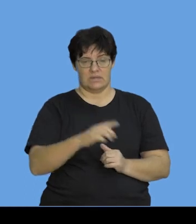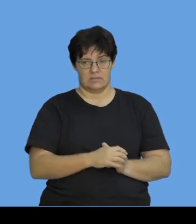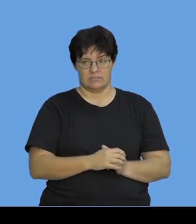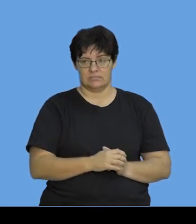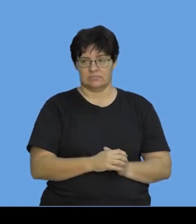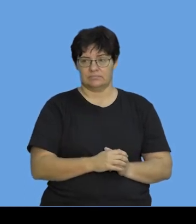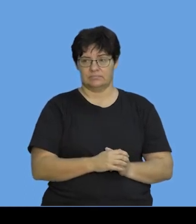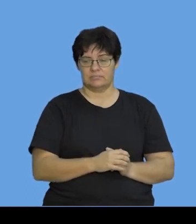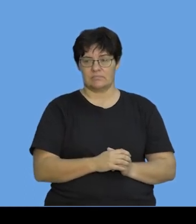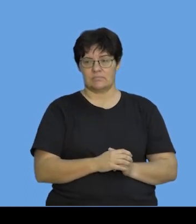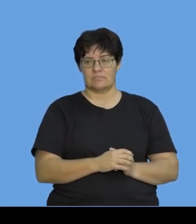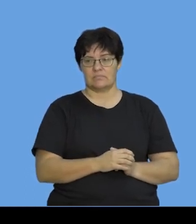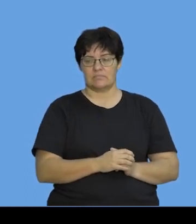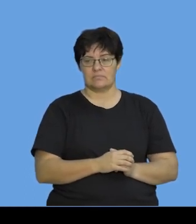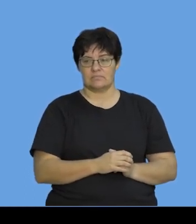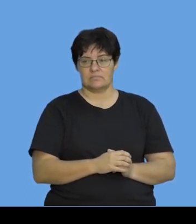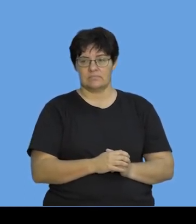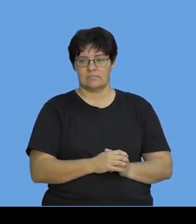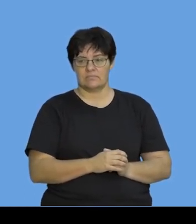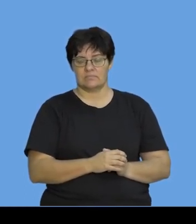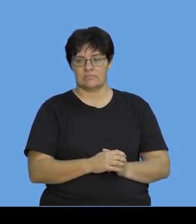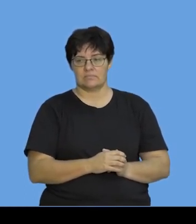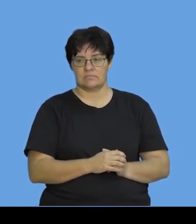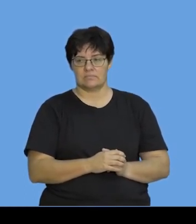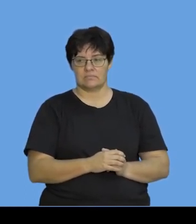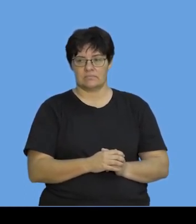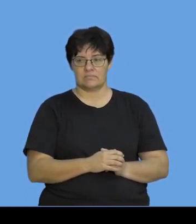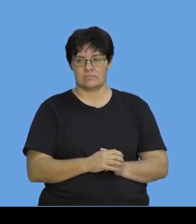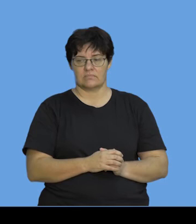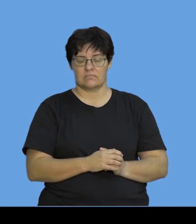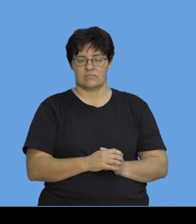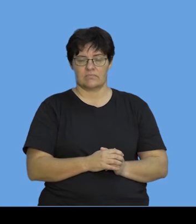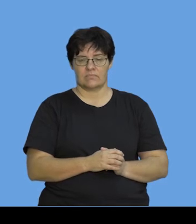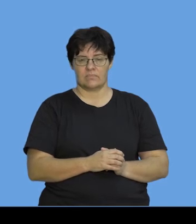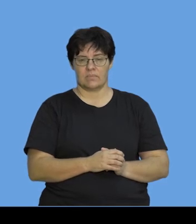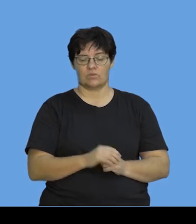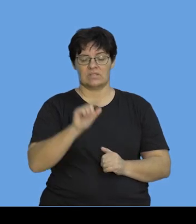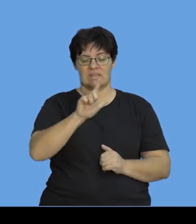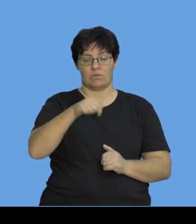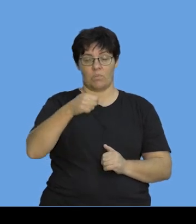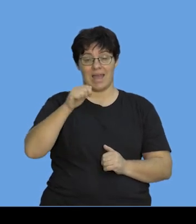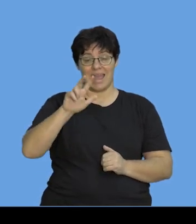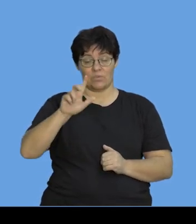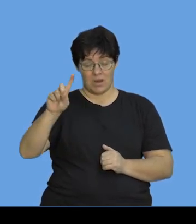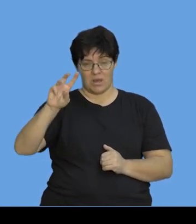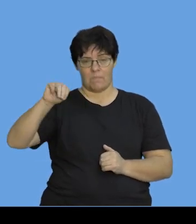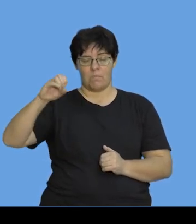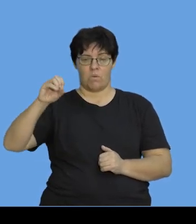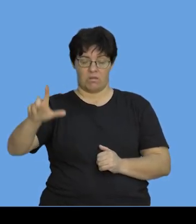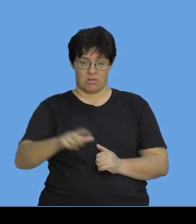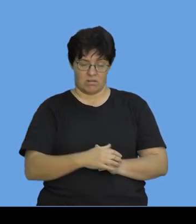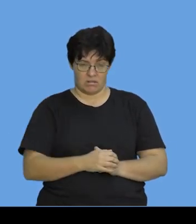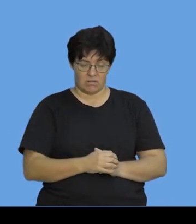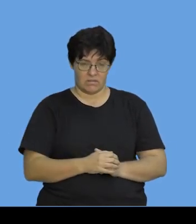7,81 moles, all right? 7,81 moles, okay? So that's the number of moles. But the question asked us to